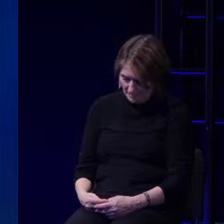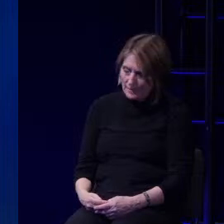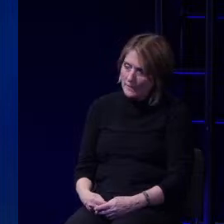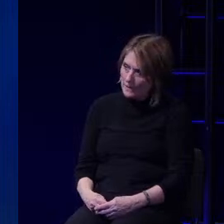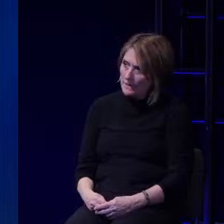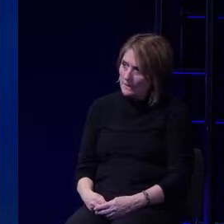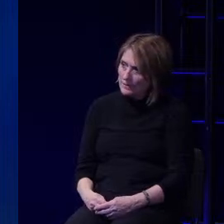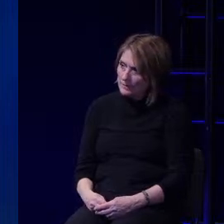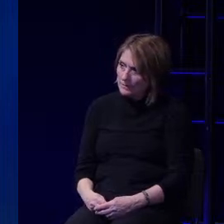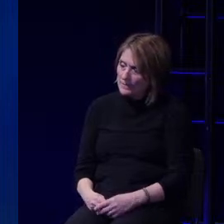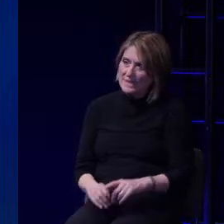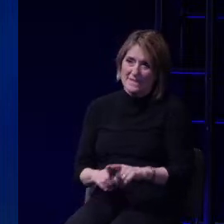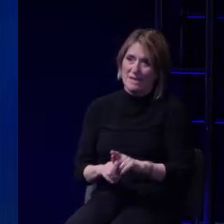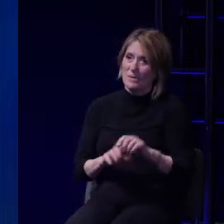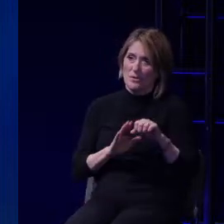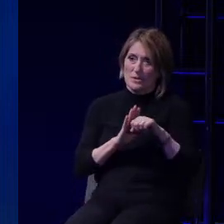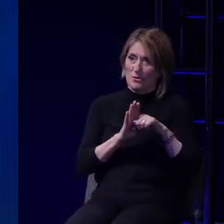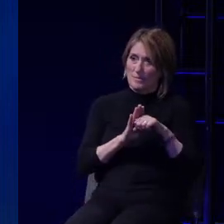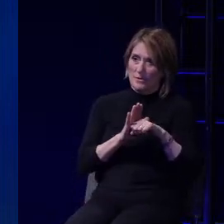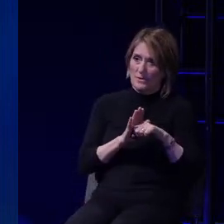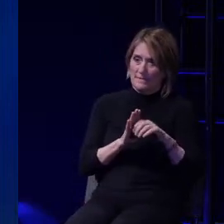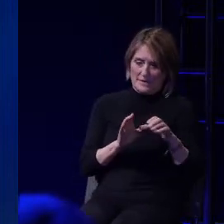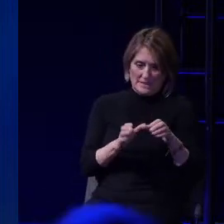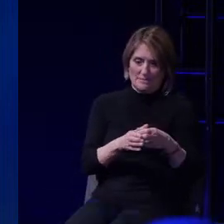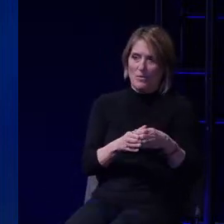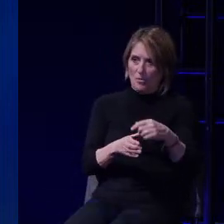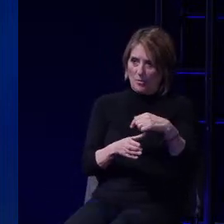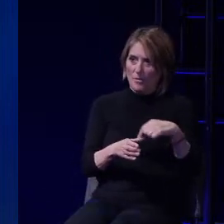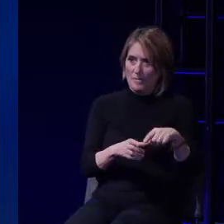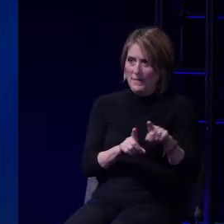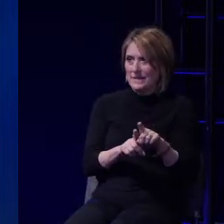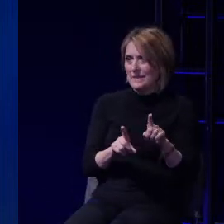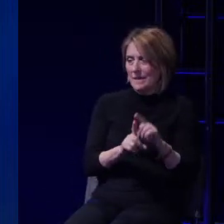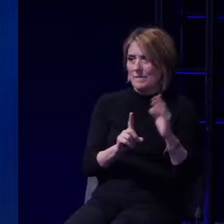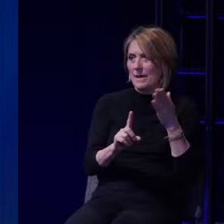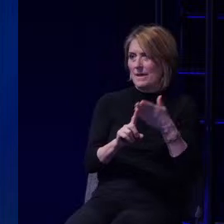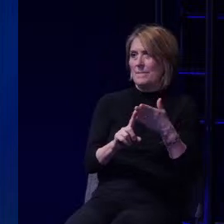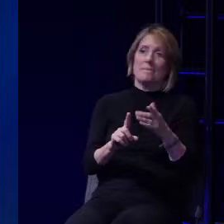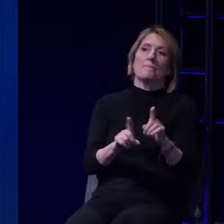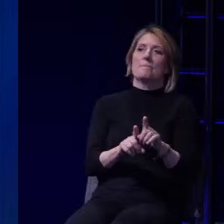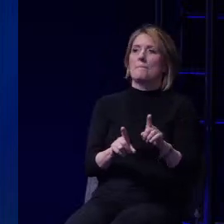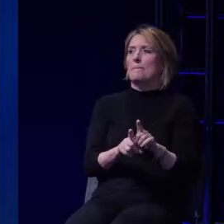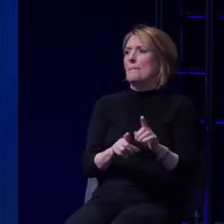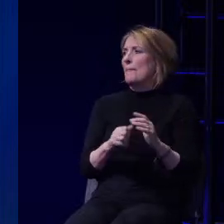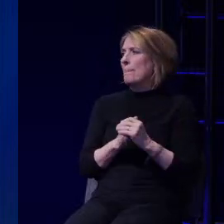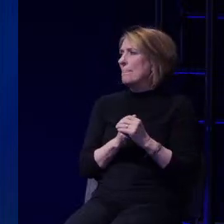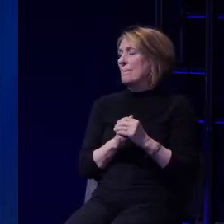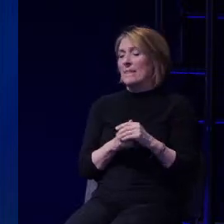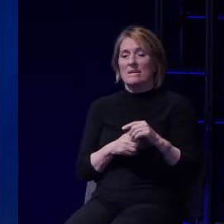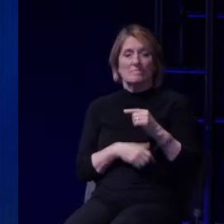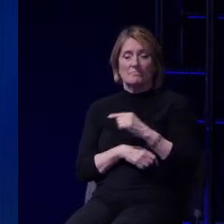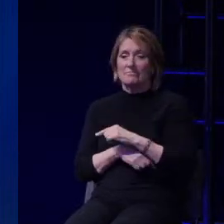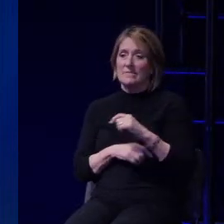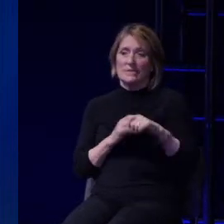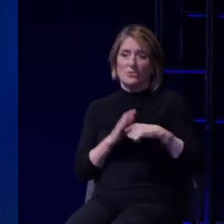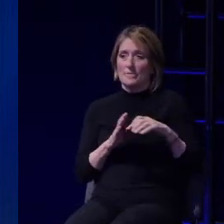the documentaries. Those small groups of people, you were very intimate with, and Well, still my best friends forever.